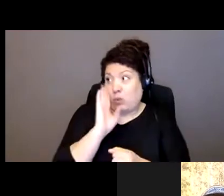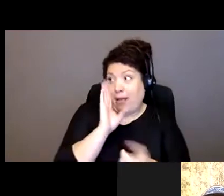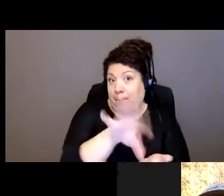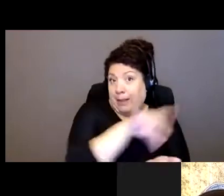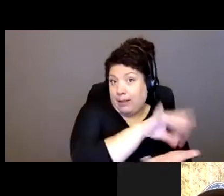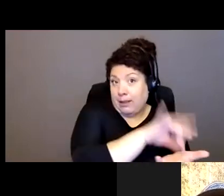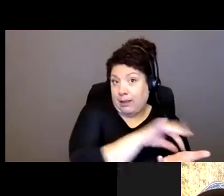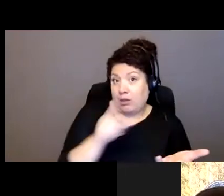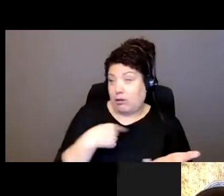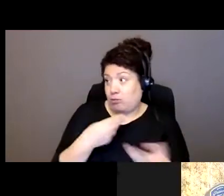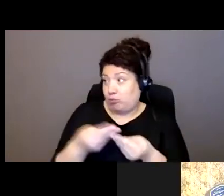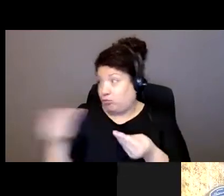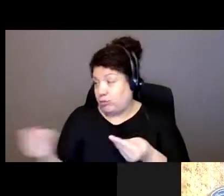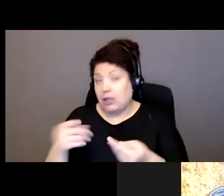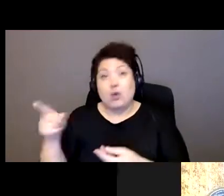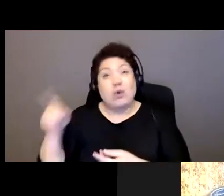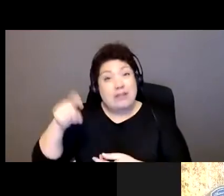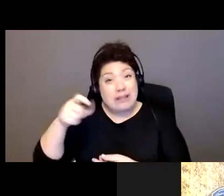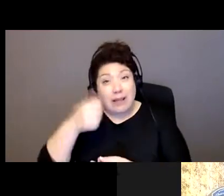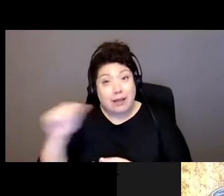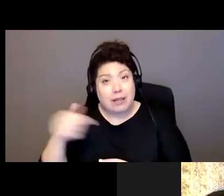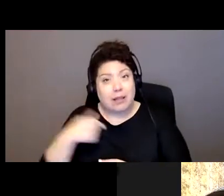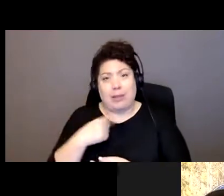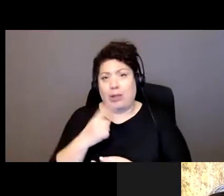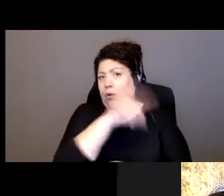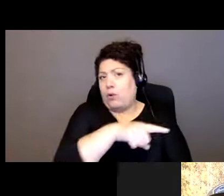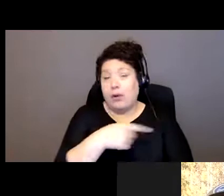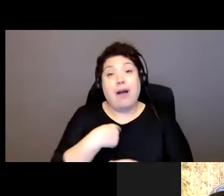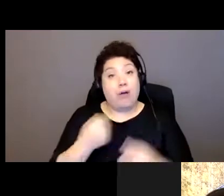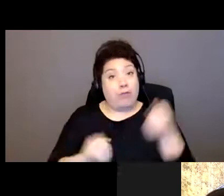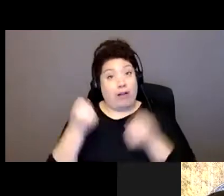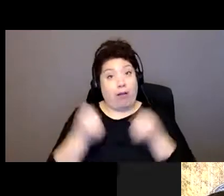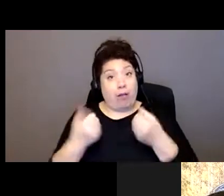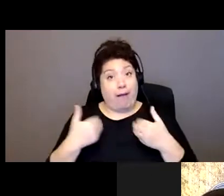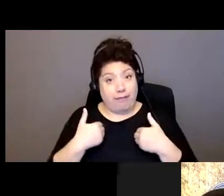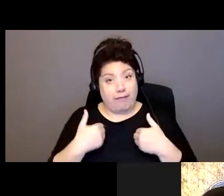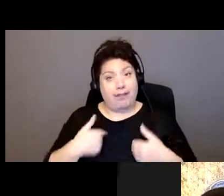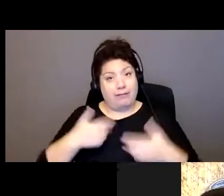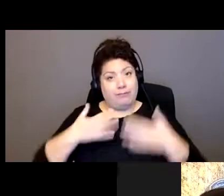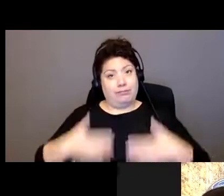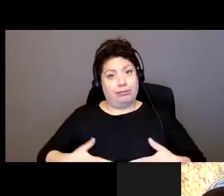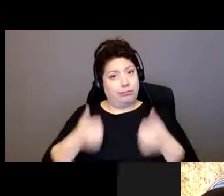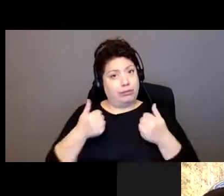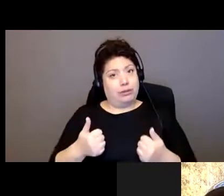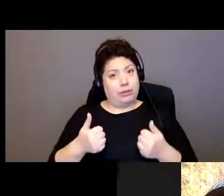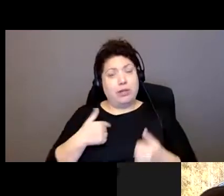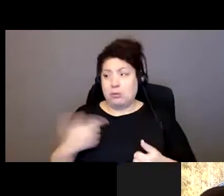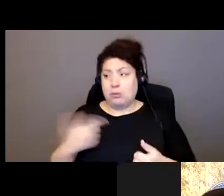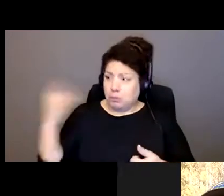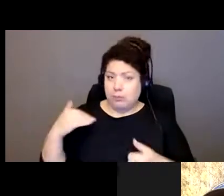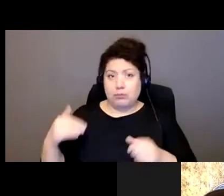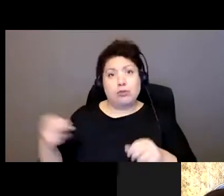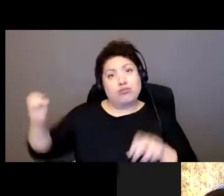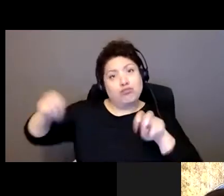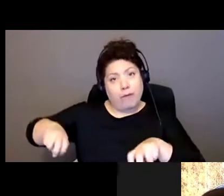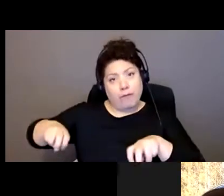Do you need anything? I'll go get it for you. I can help you out. I have a vehicle. I'm capable. I will take you for a drive, or I'll go and get it. You